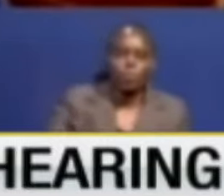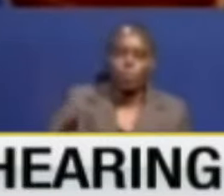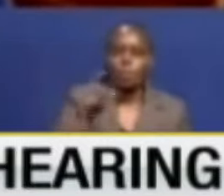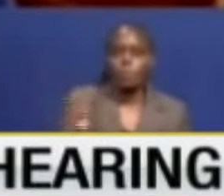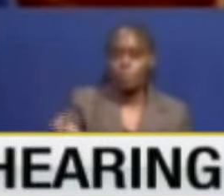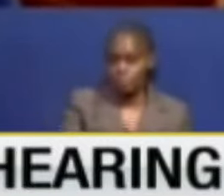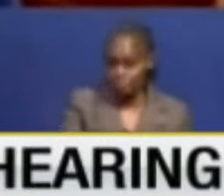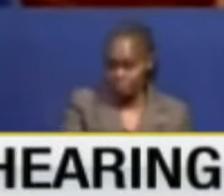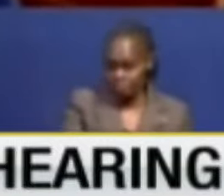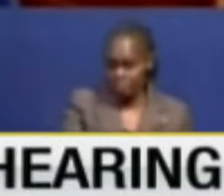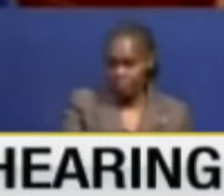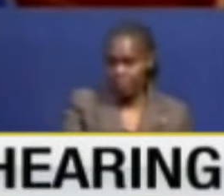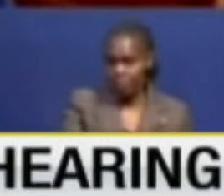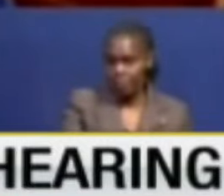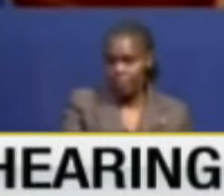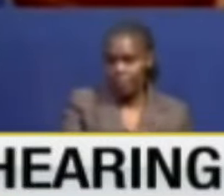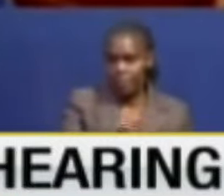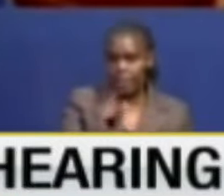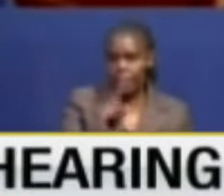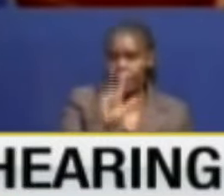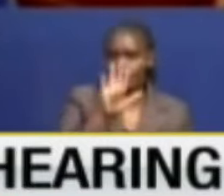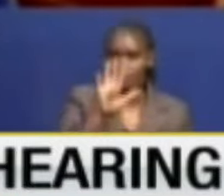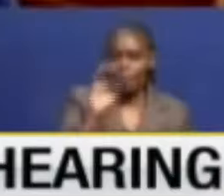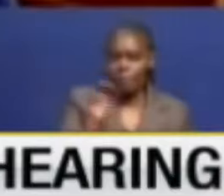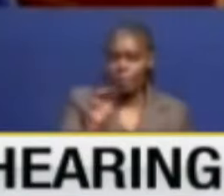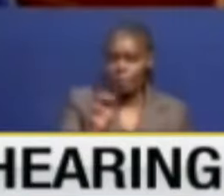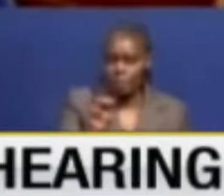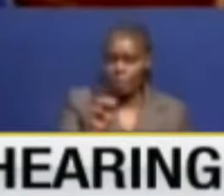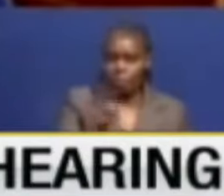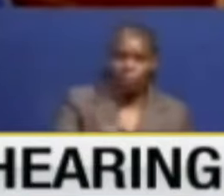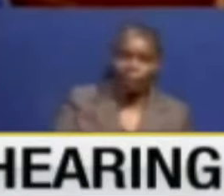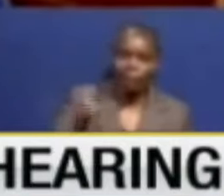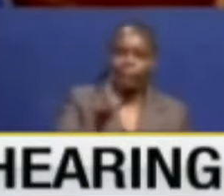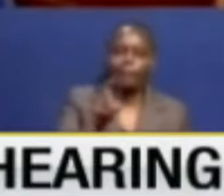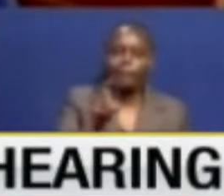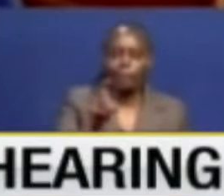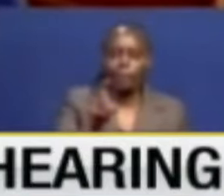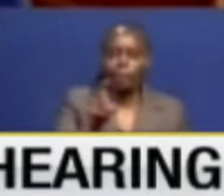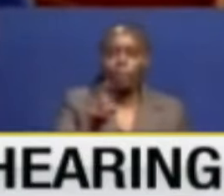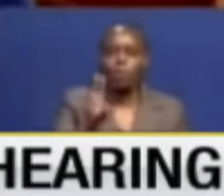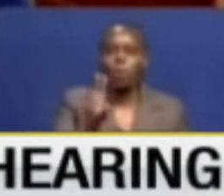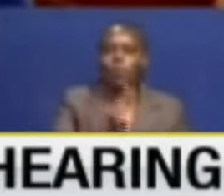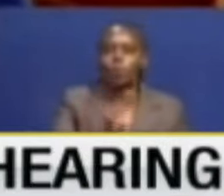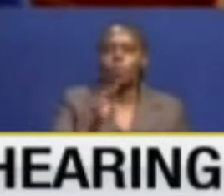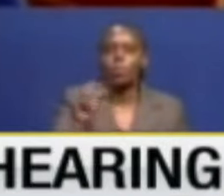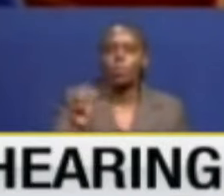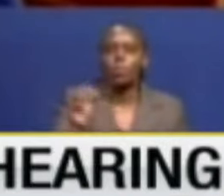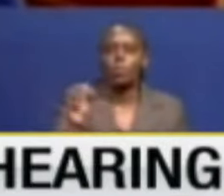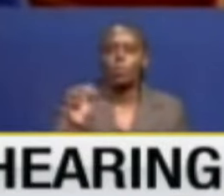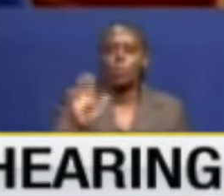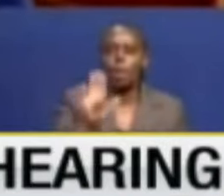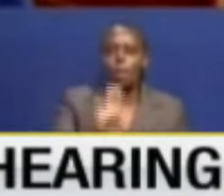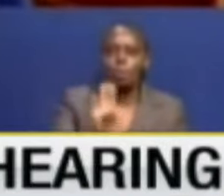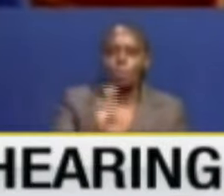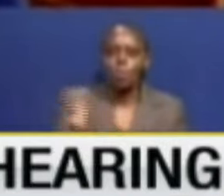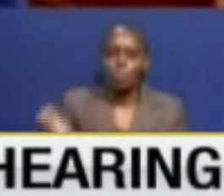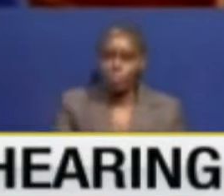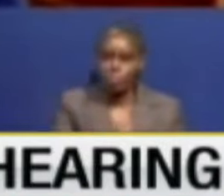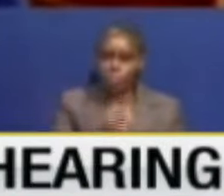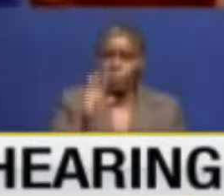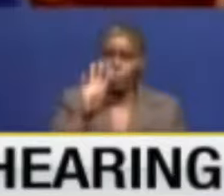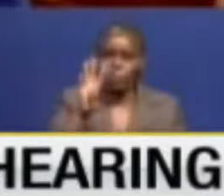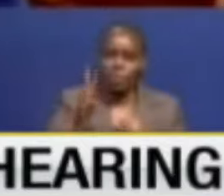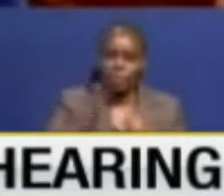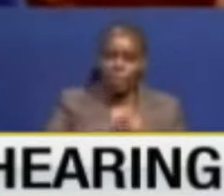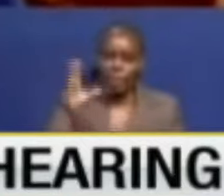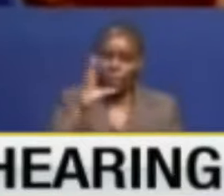wage bill by more than Kenya shillings 500 million, and an excessive wage bill that is 49% of the